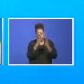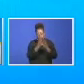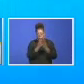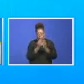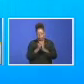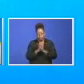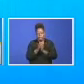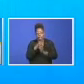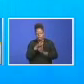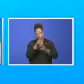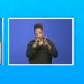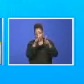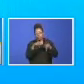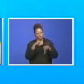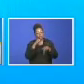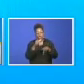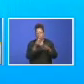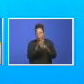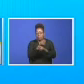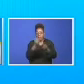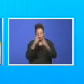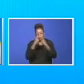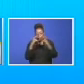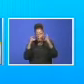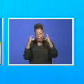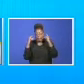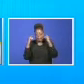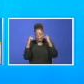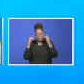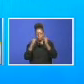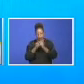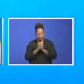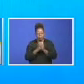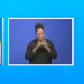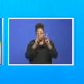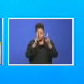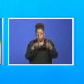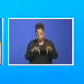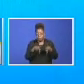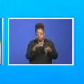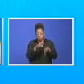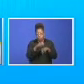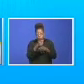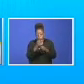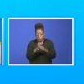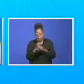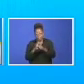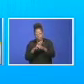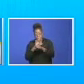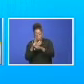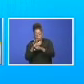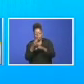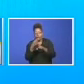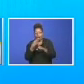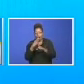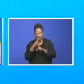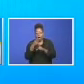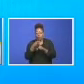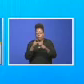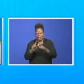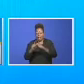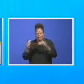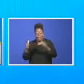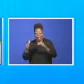that persons were not wearing their mask. Persons who contracted the virus are from large families, and